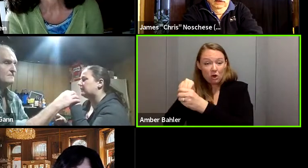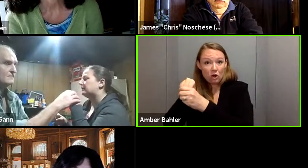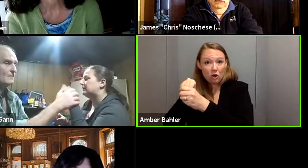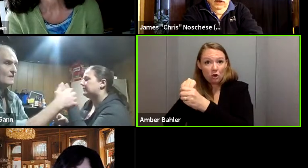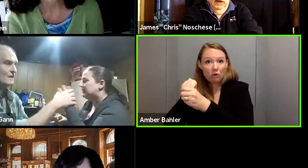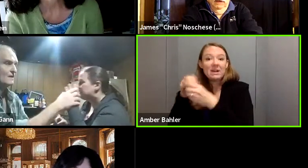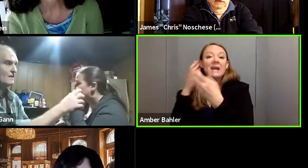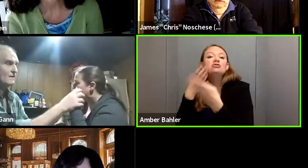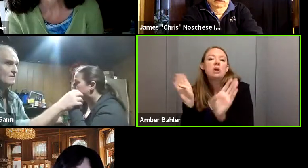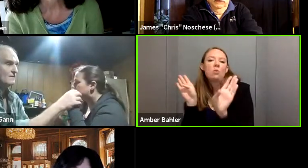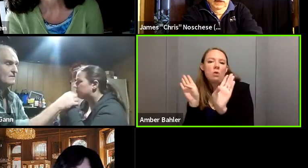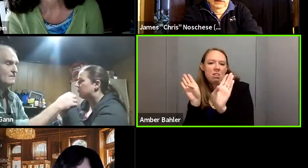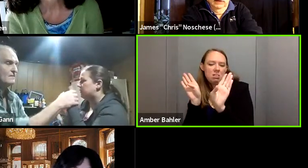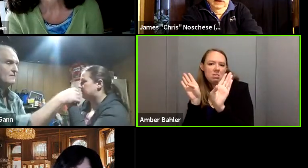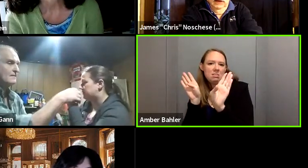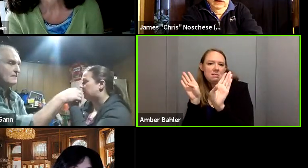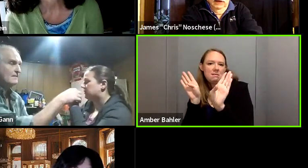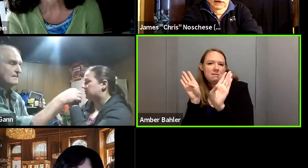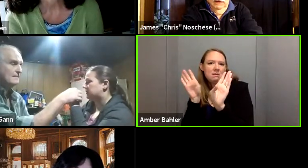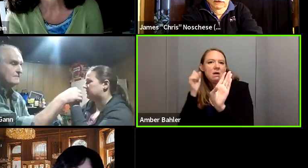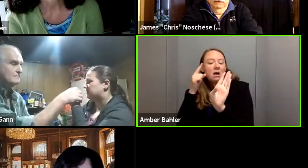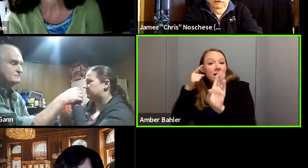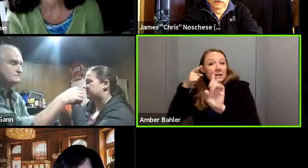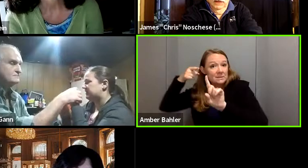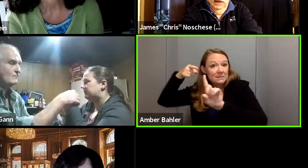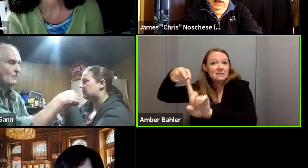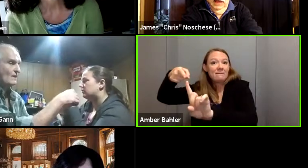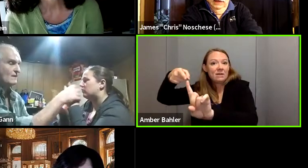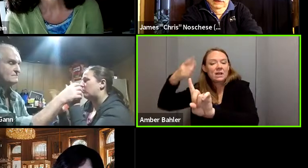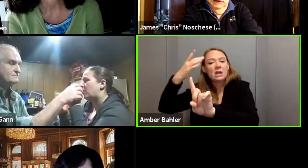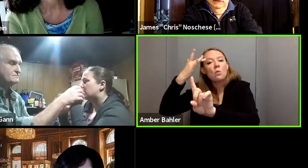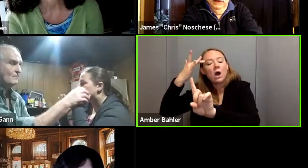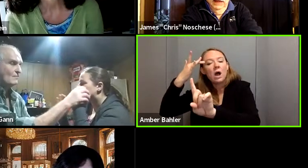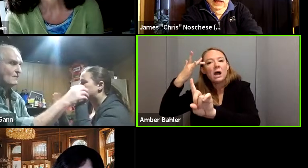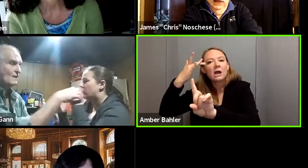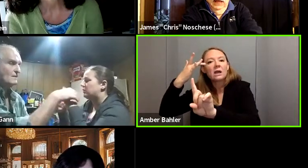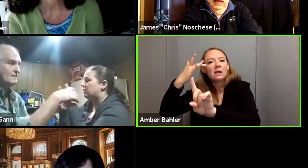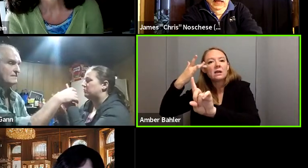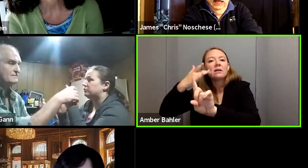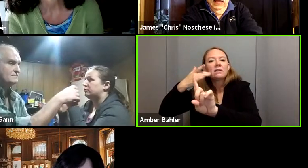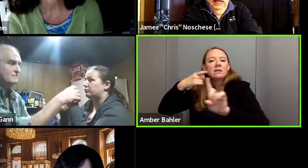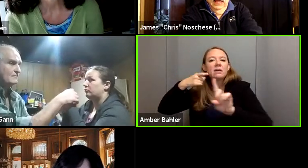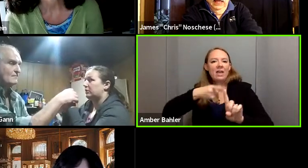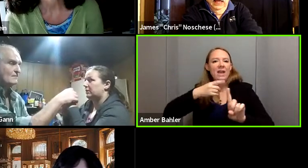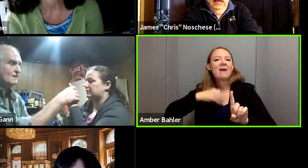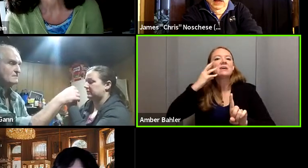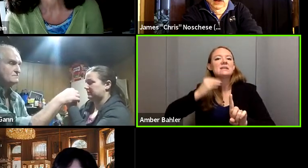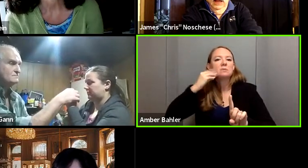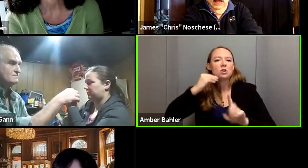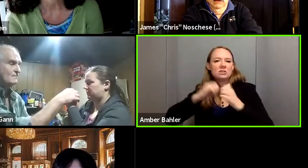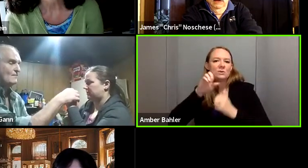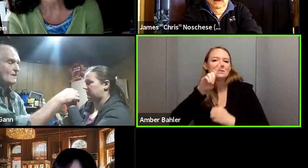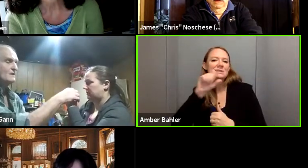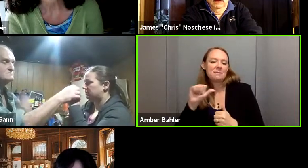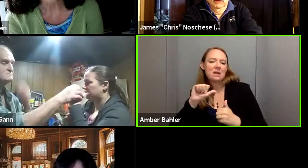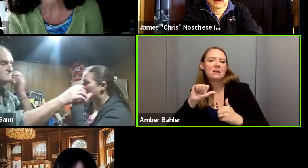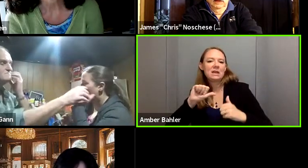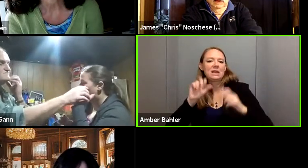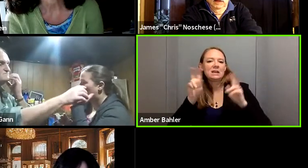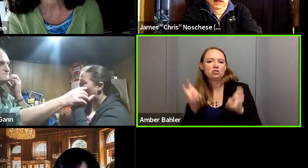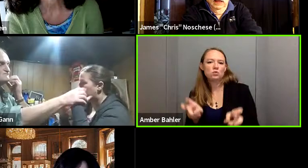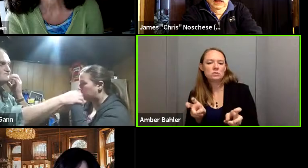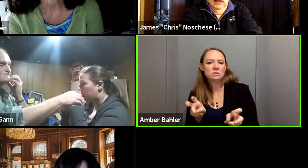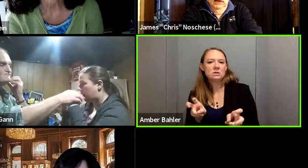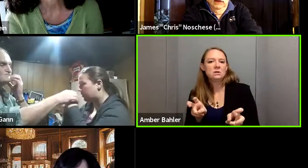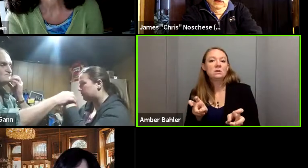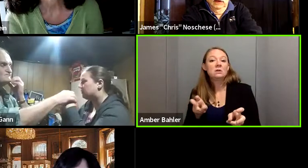just in general, but specifically because they have experience with disability issues. And